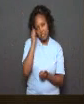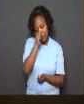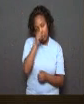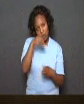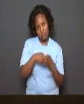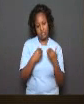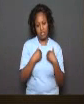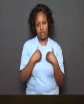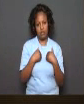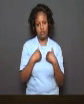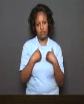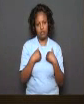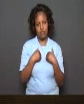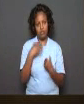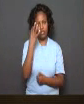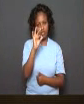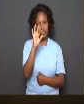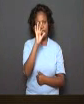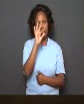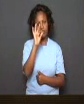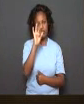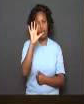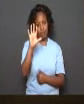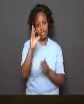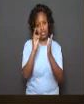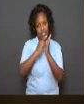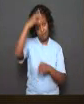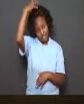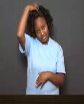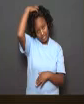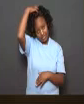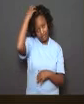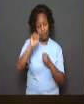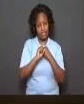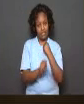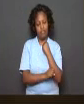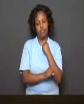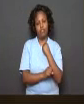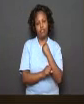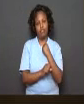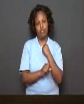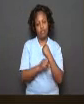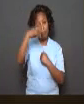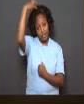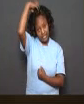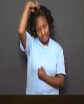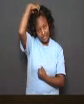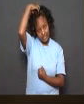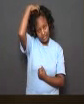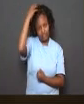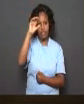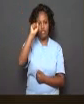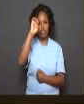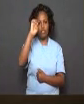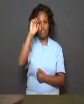Ethiopia under the 1995 Constitution, the state is known as